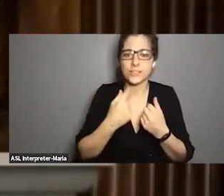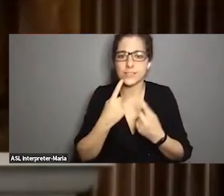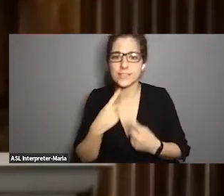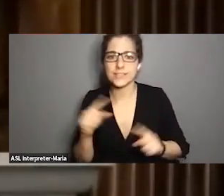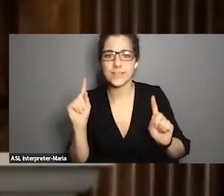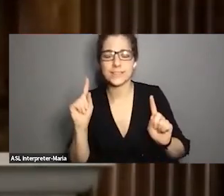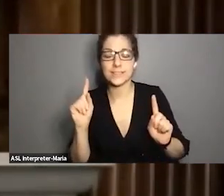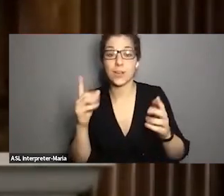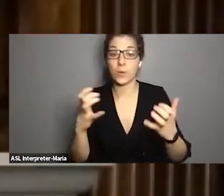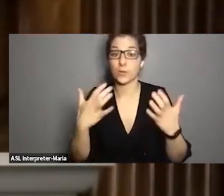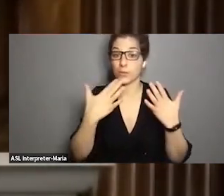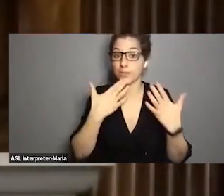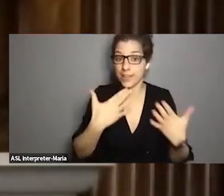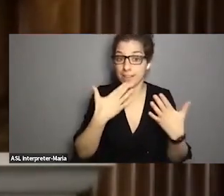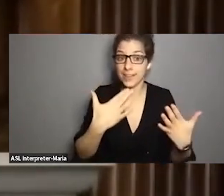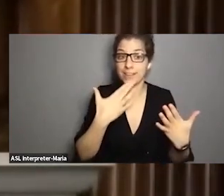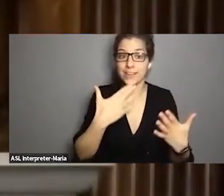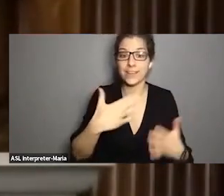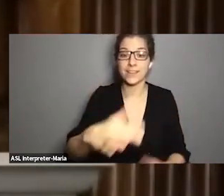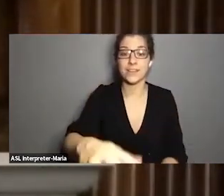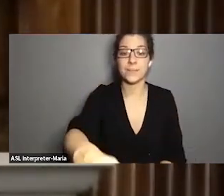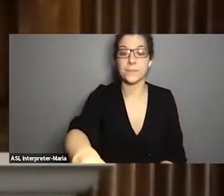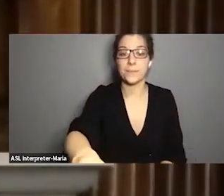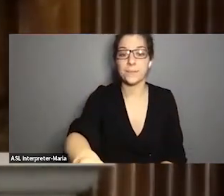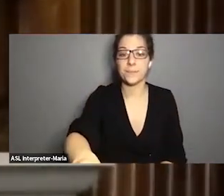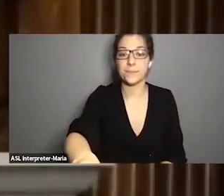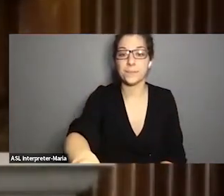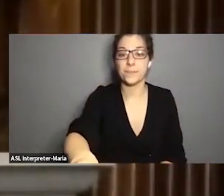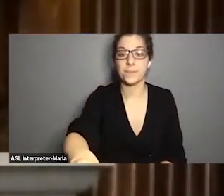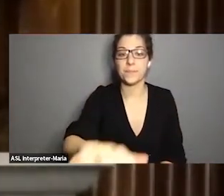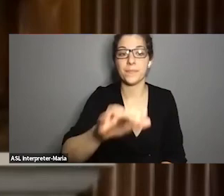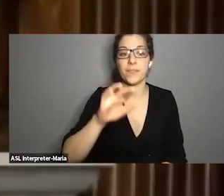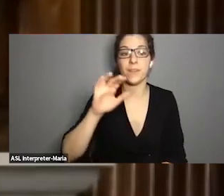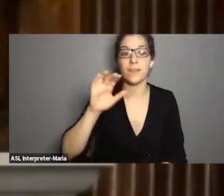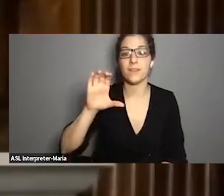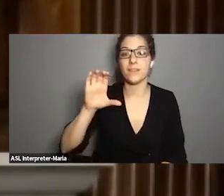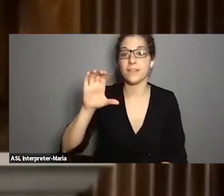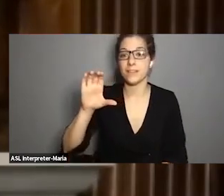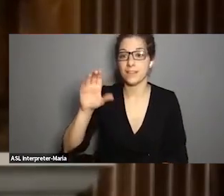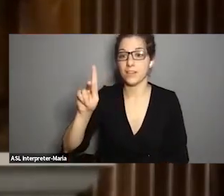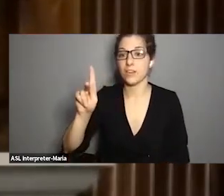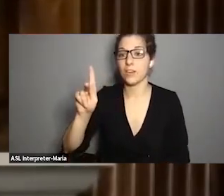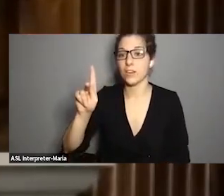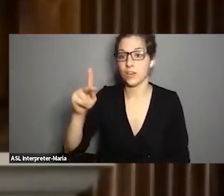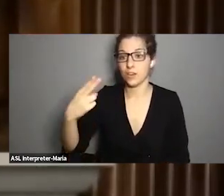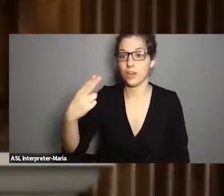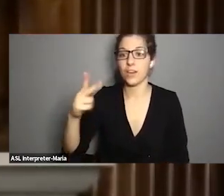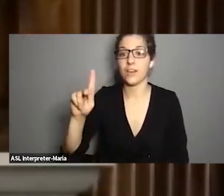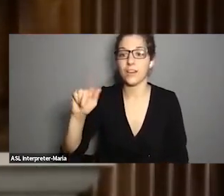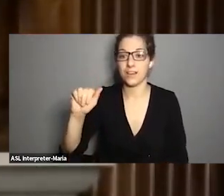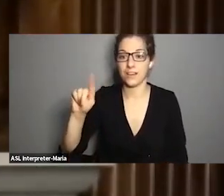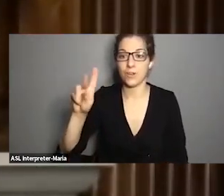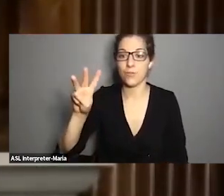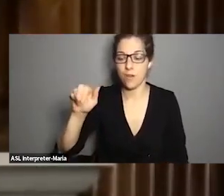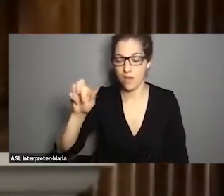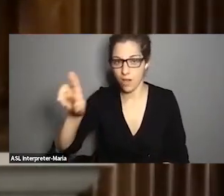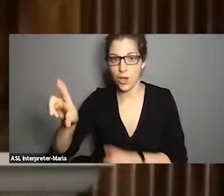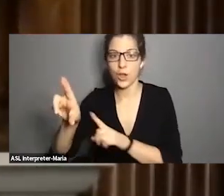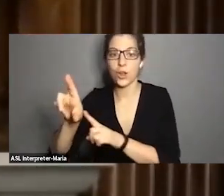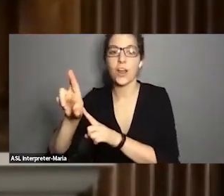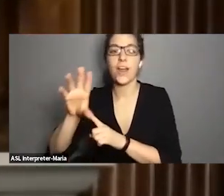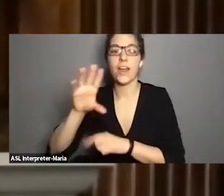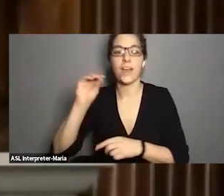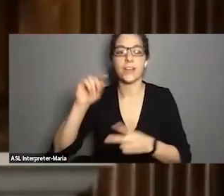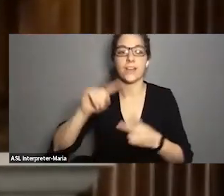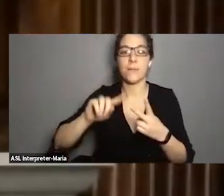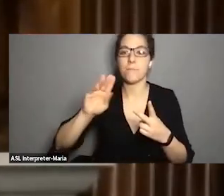I would like to thank Kawar Nassim, Acting Consul General of Canada in New York, Jeremy Robert, Consul General of France, and Barbara Van Allen,